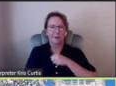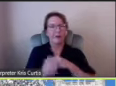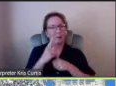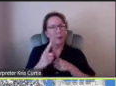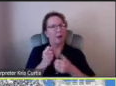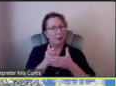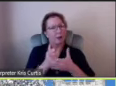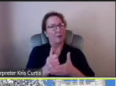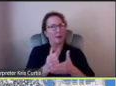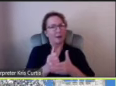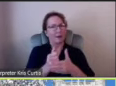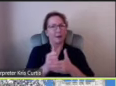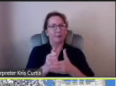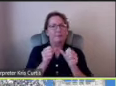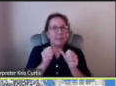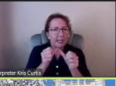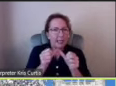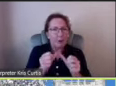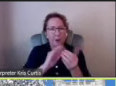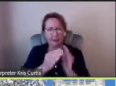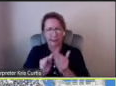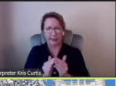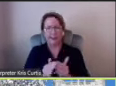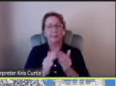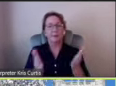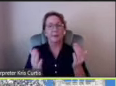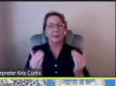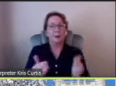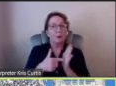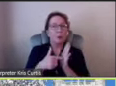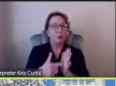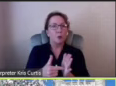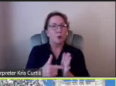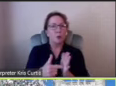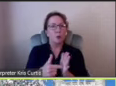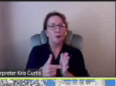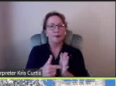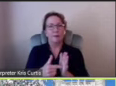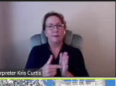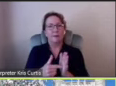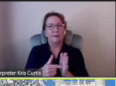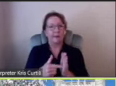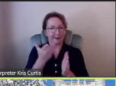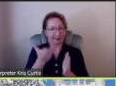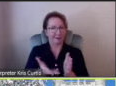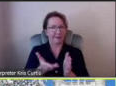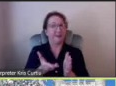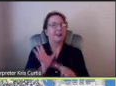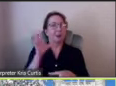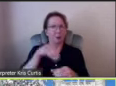Research Network. And the next slide shows you that our network includes